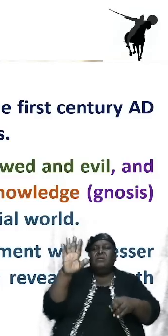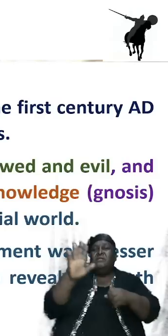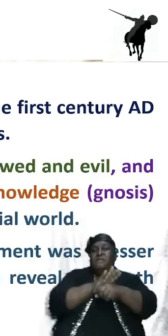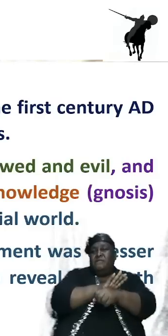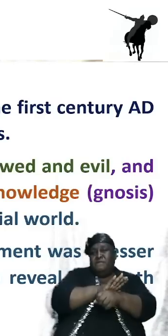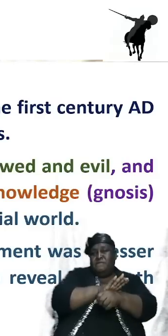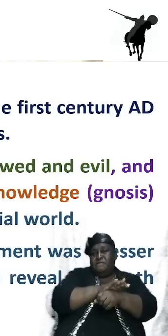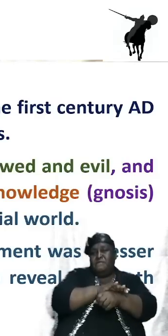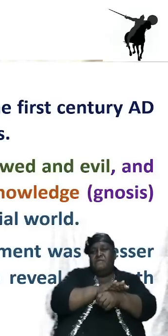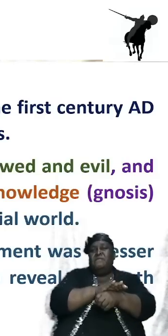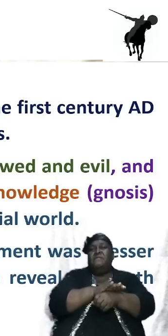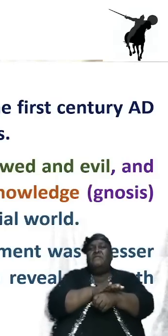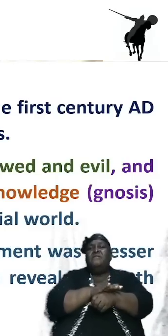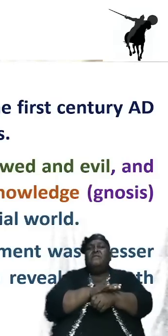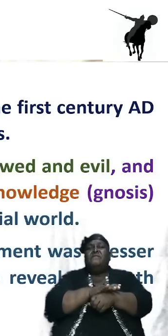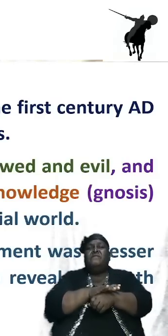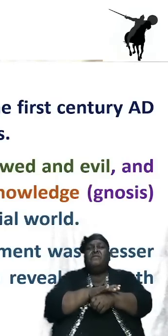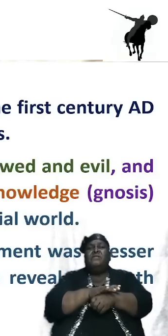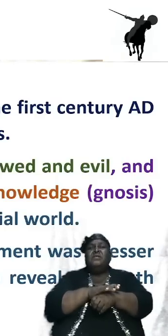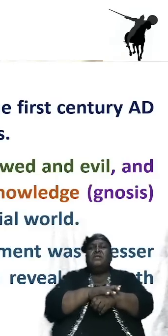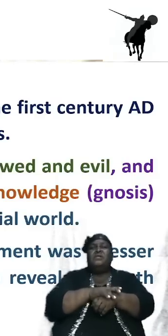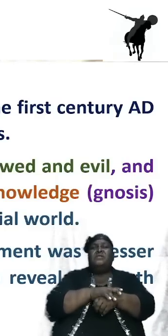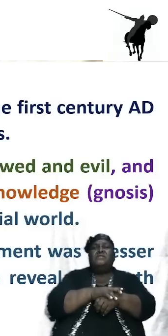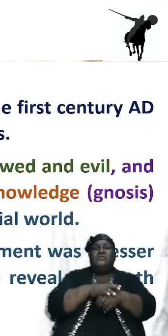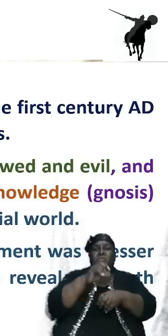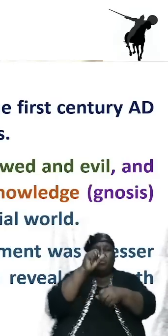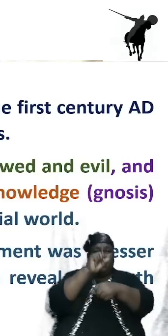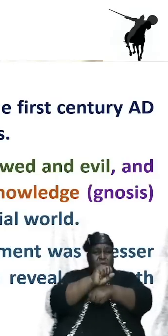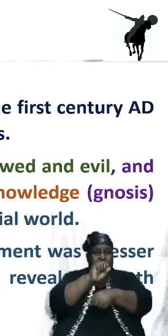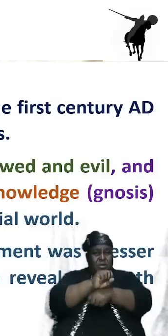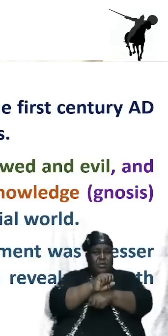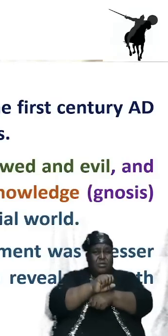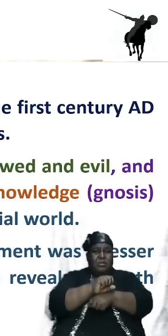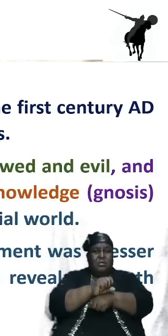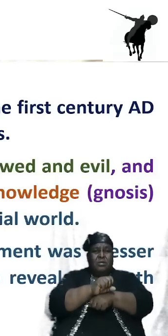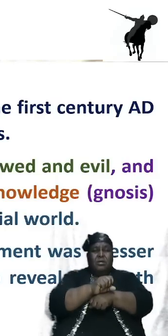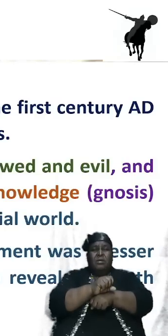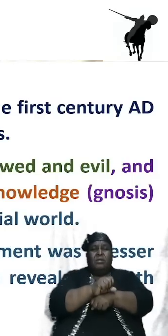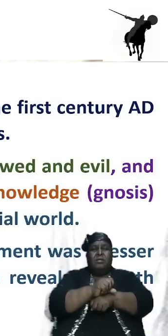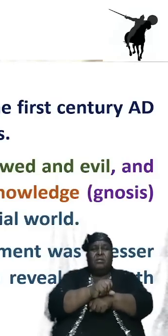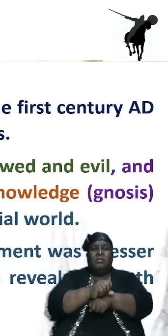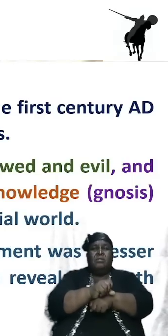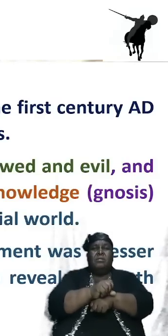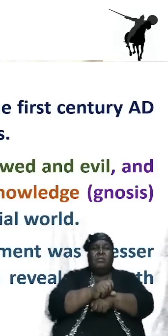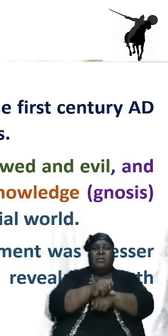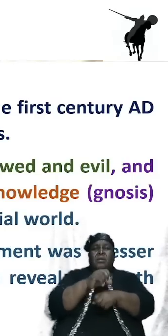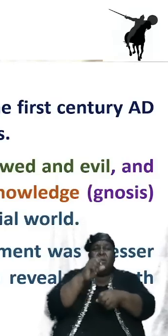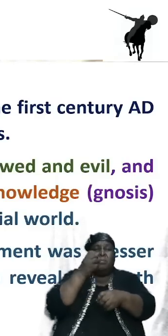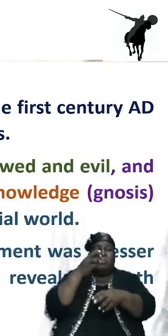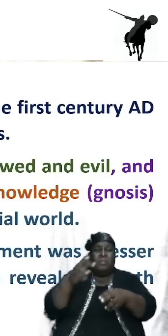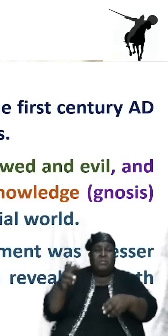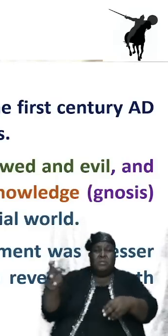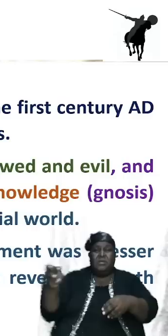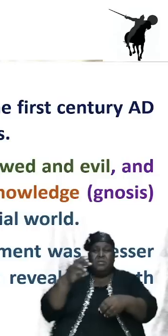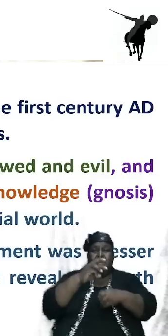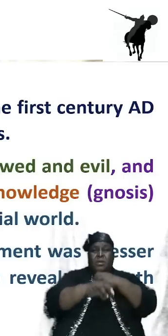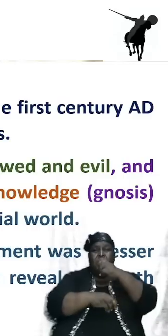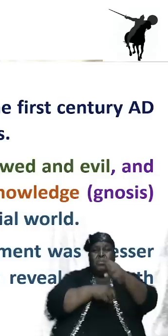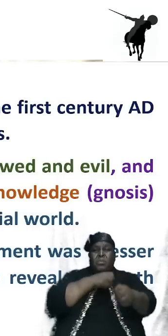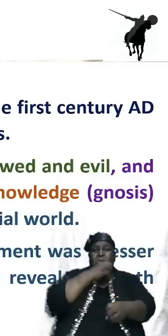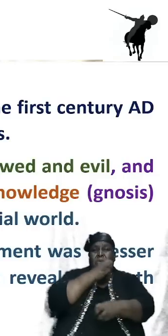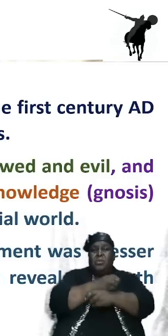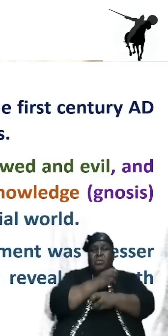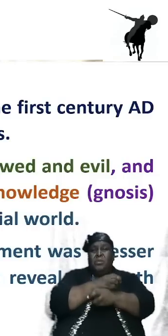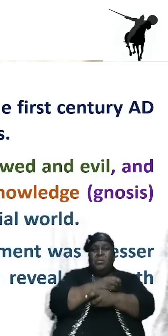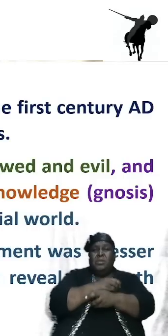swing. And what Gnosticism says is that the material world is inherently flawed